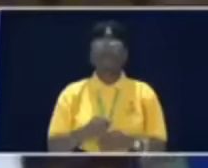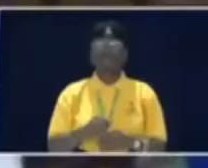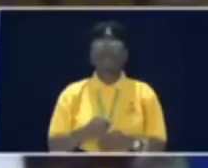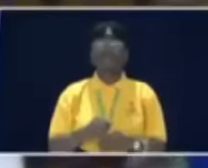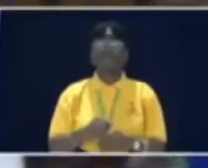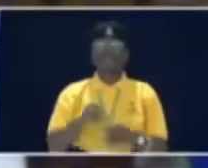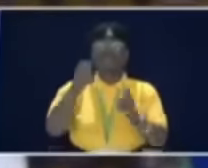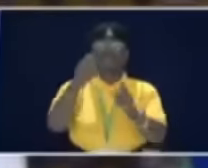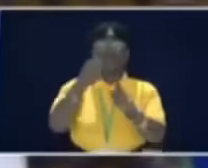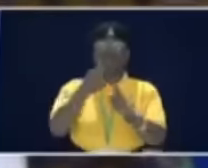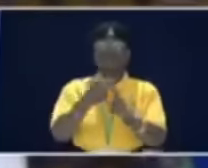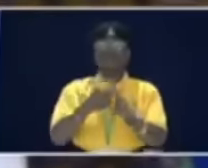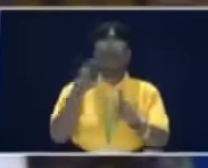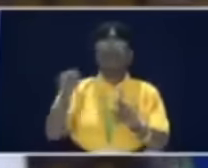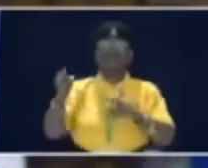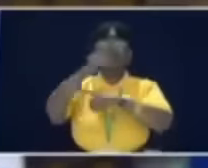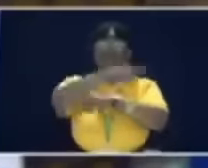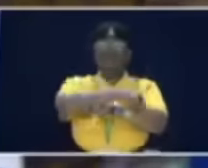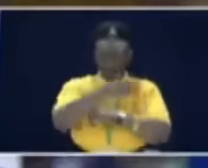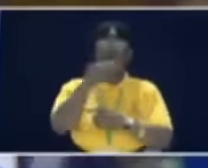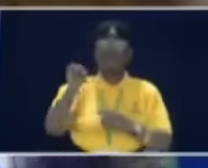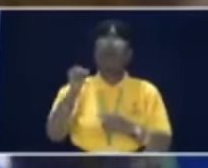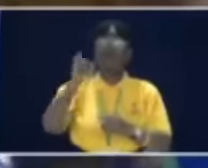from the days of John the Baptist,